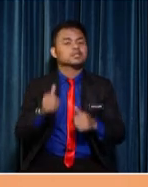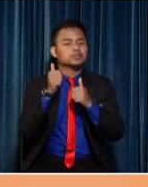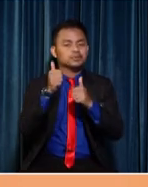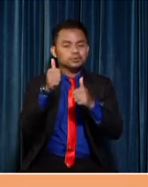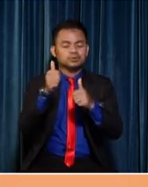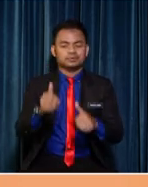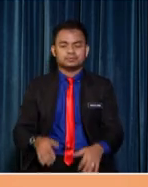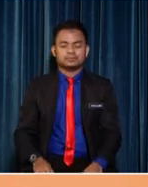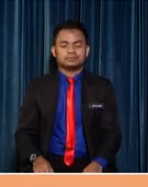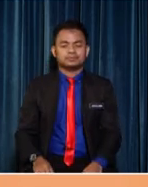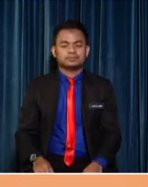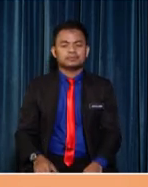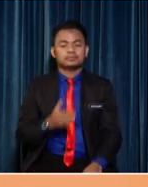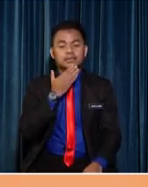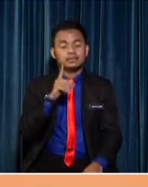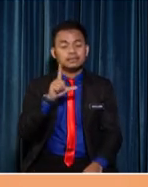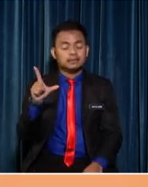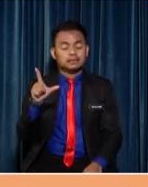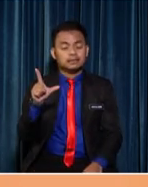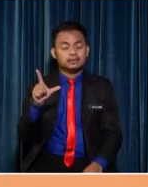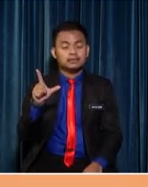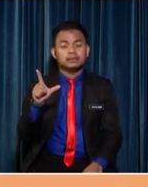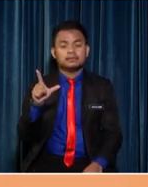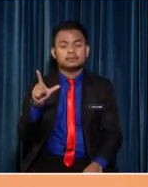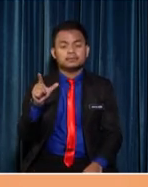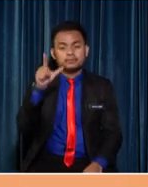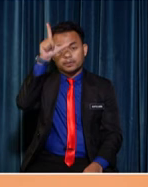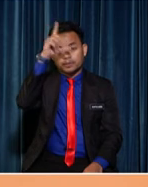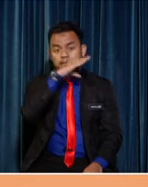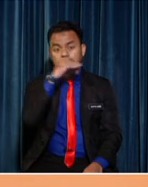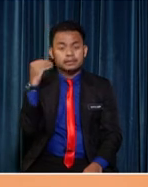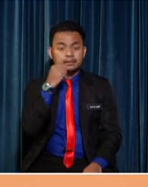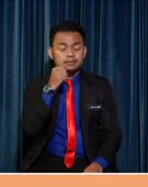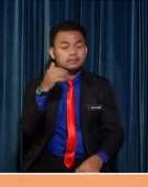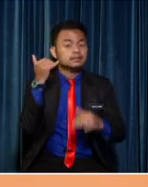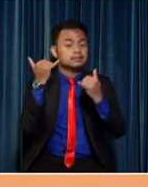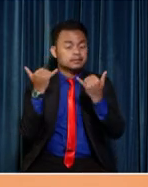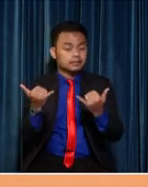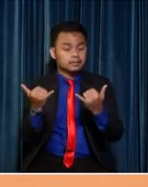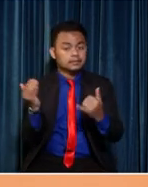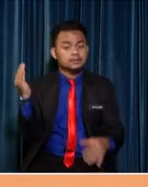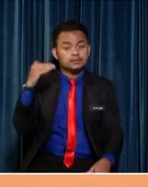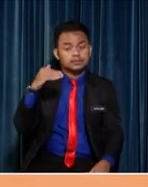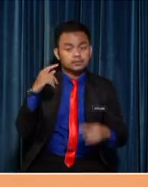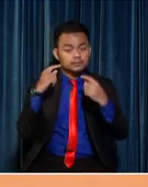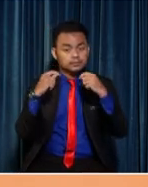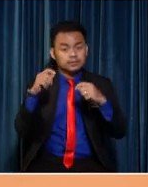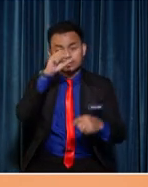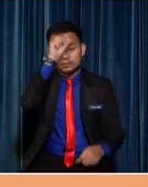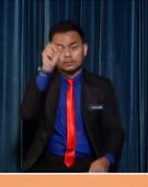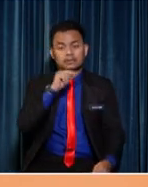Excellent! Okay, boys and girls, now let's try this